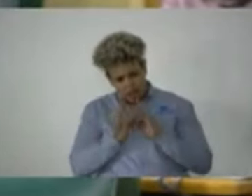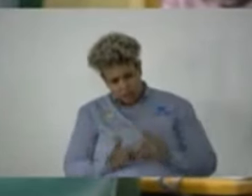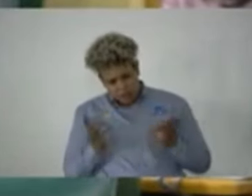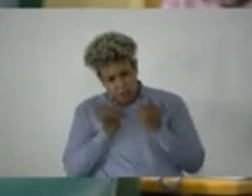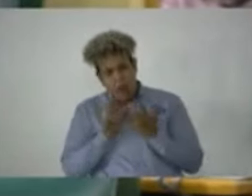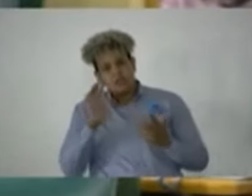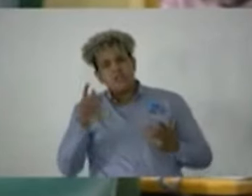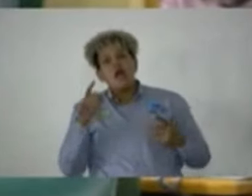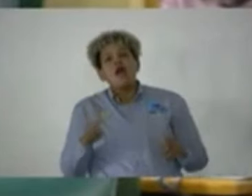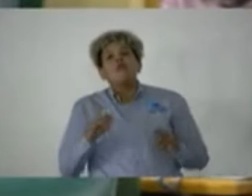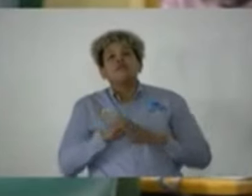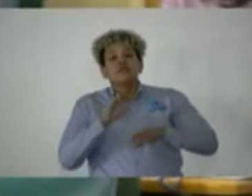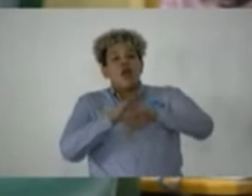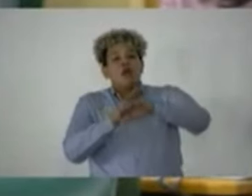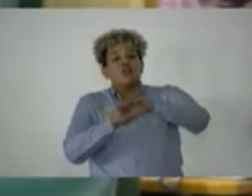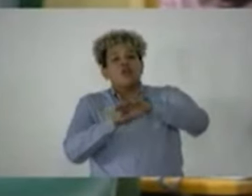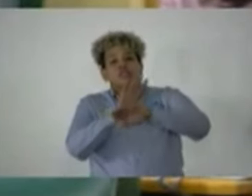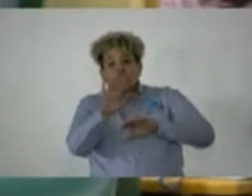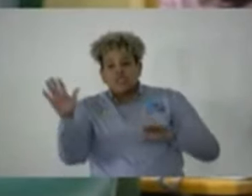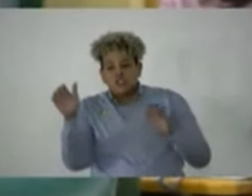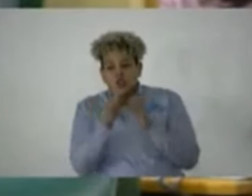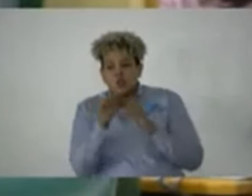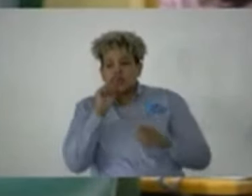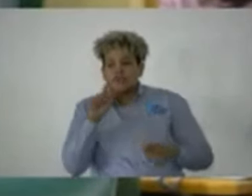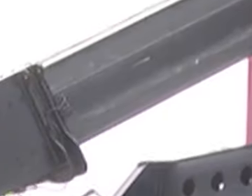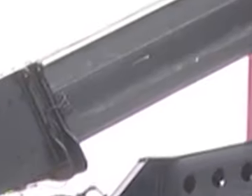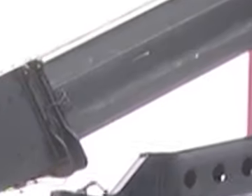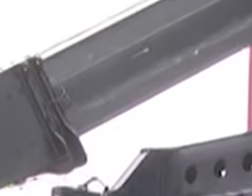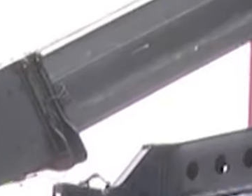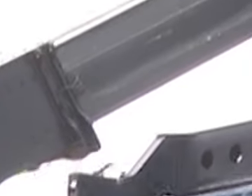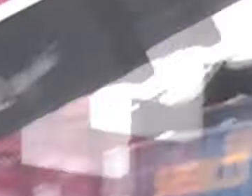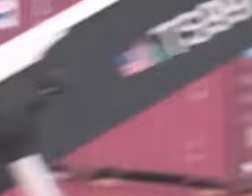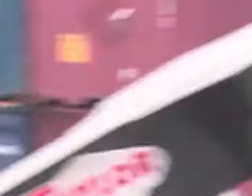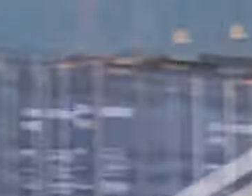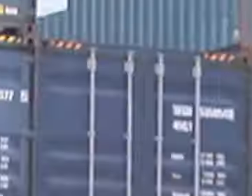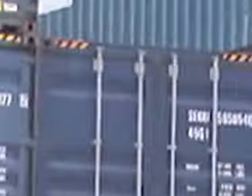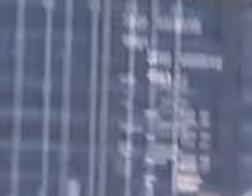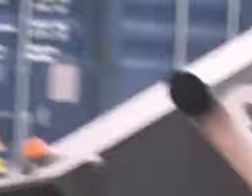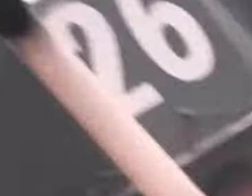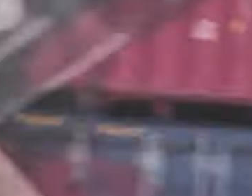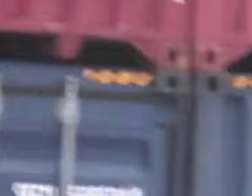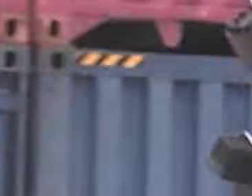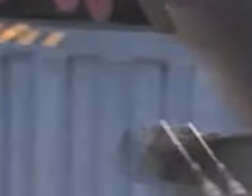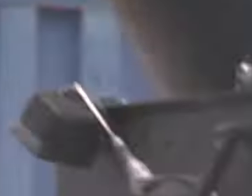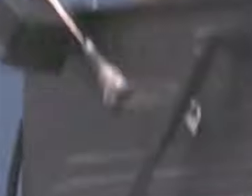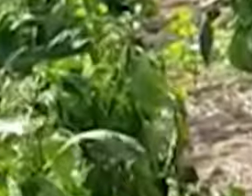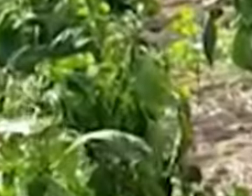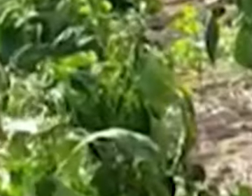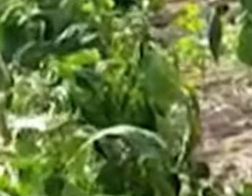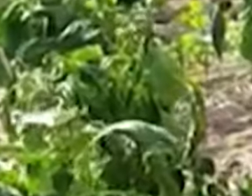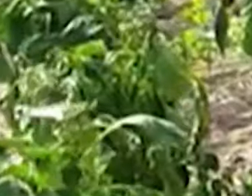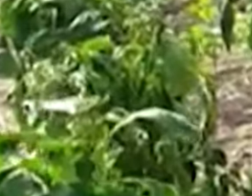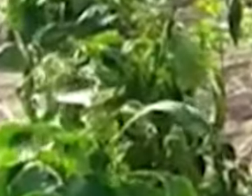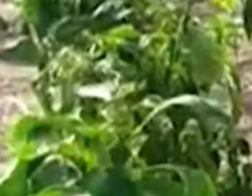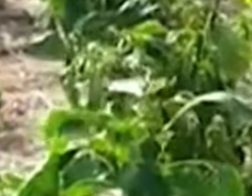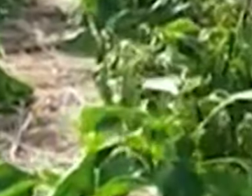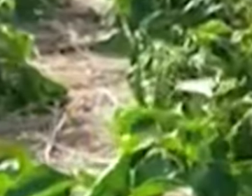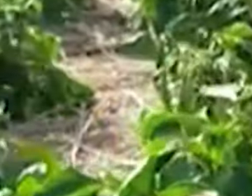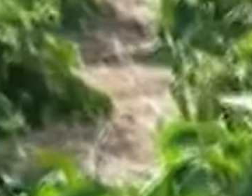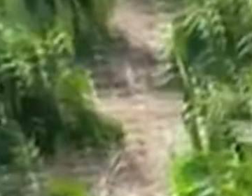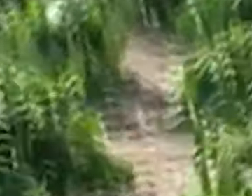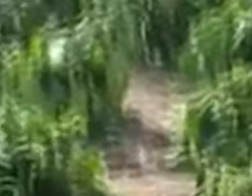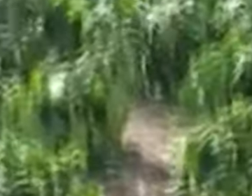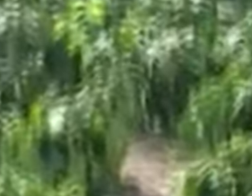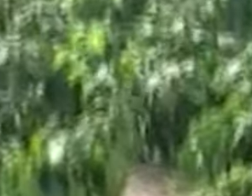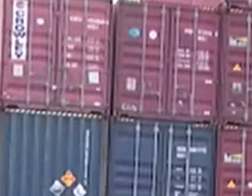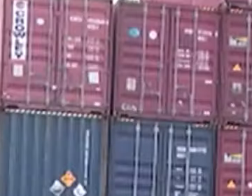adjustments in consultation with stakeholders. A working group will be established to include the Ministries of Agriculture